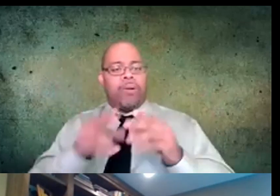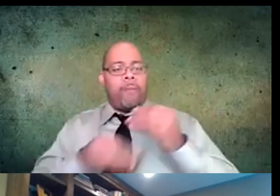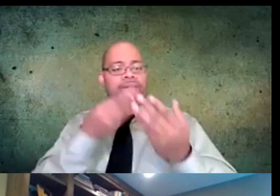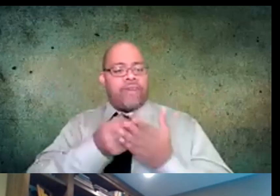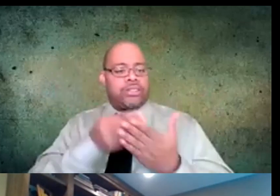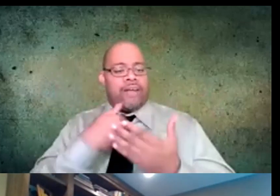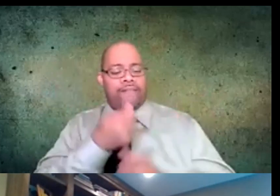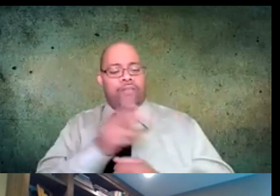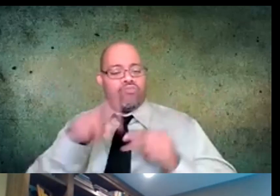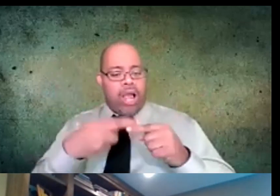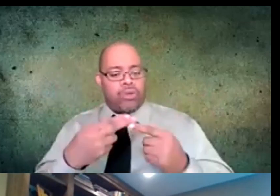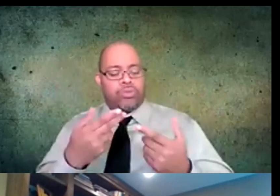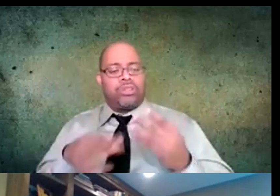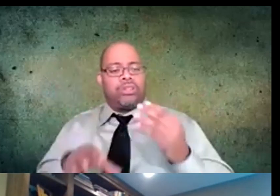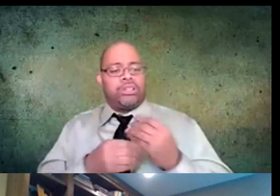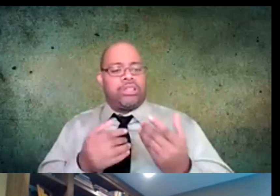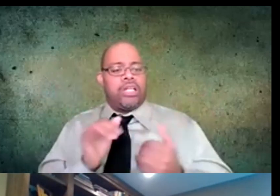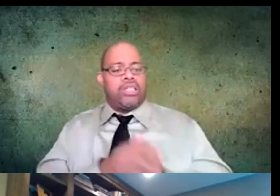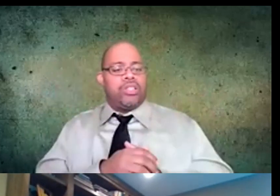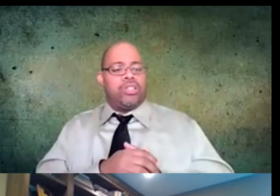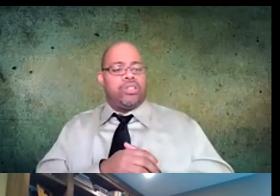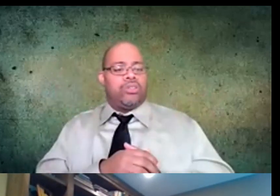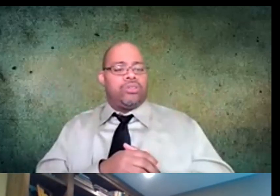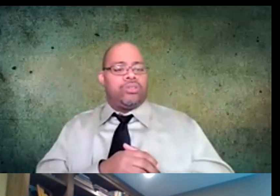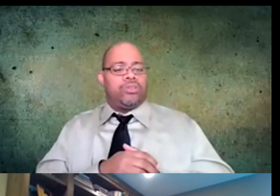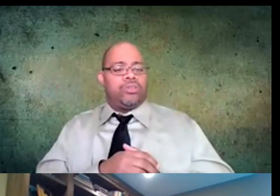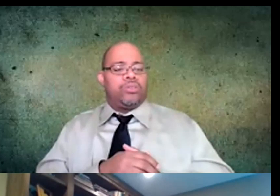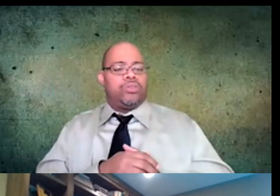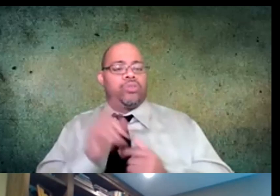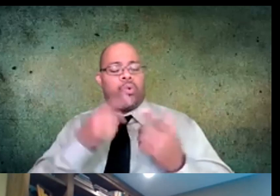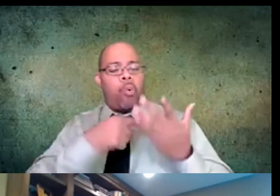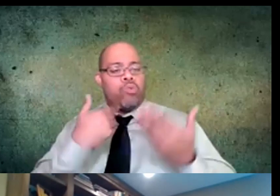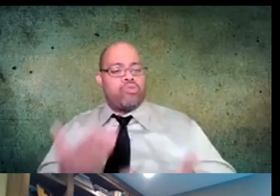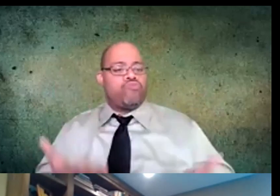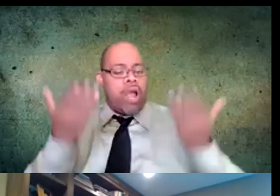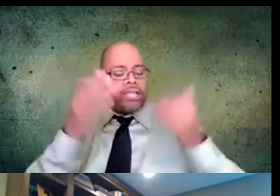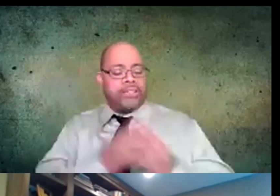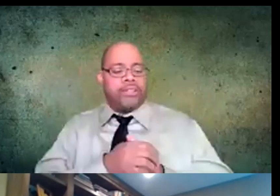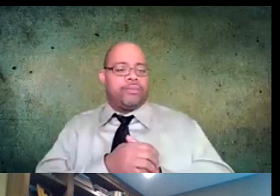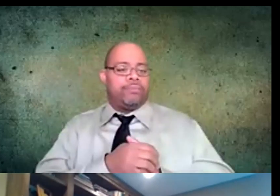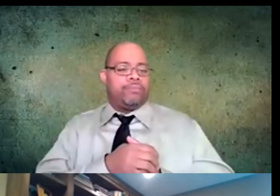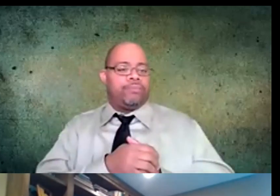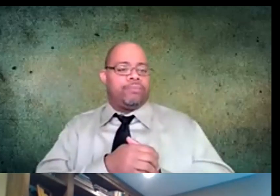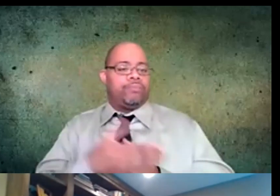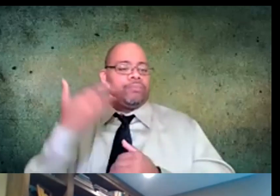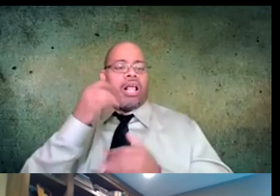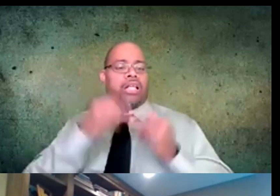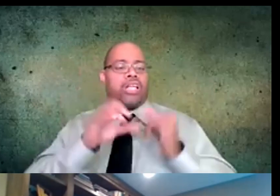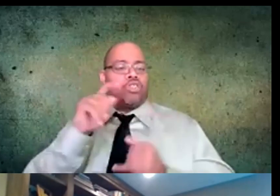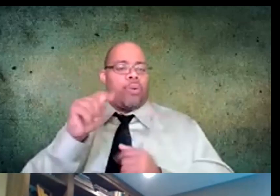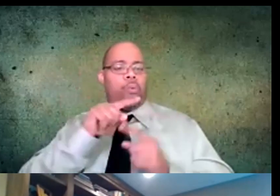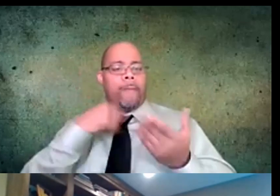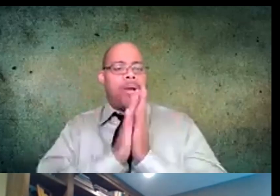couple of rounds additionally to what we raised back last October when we became